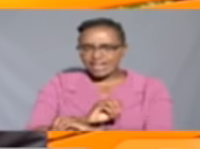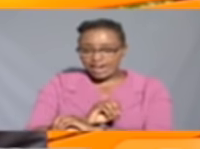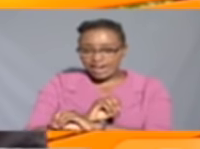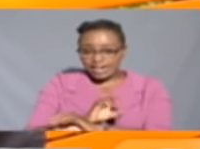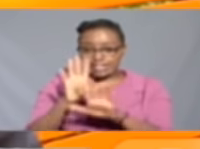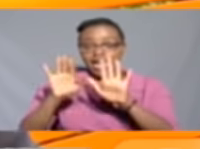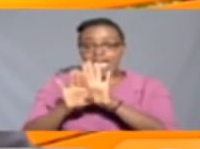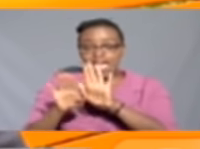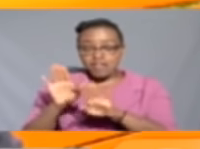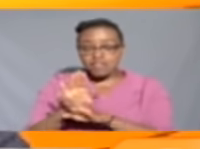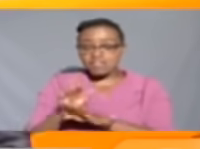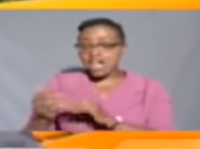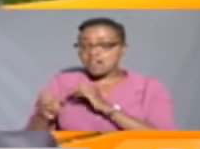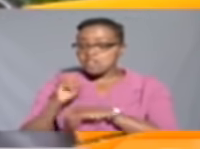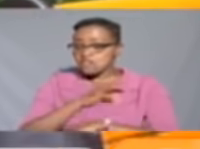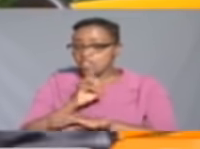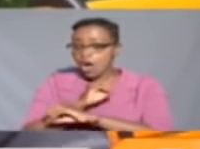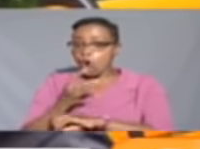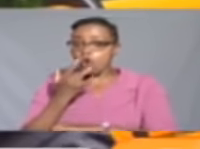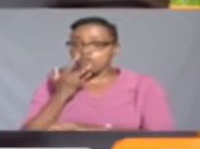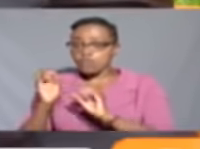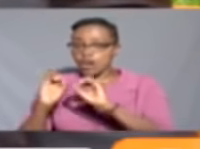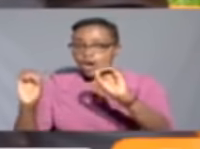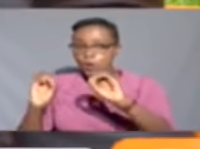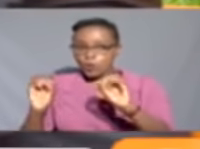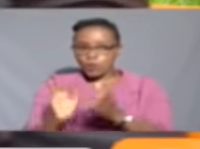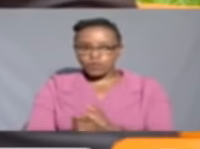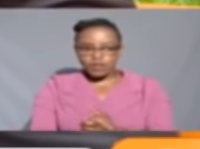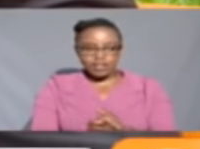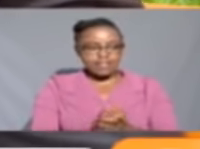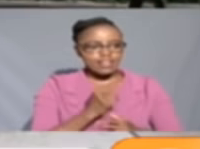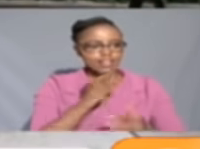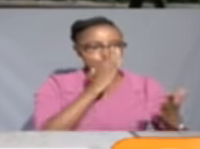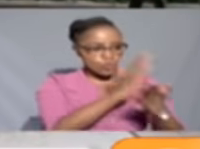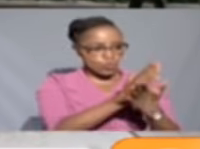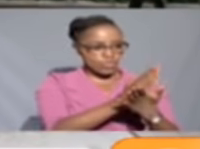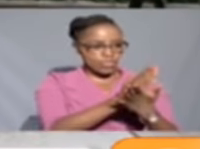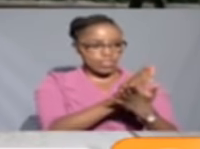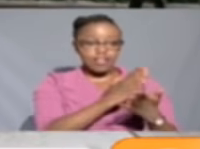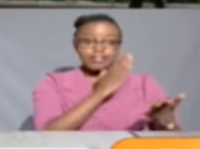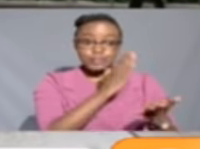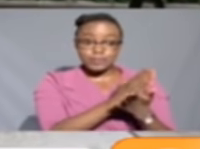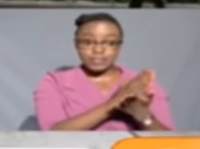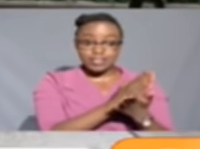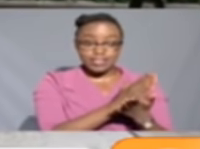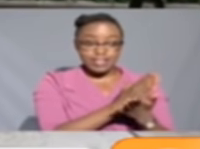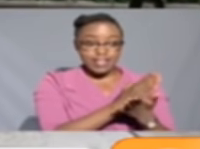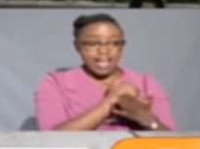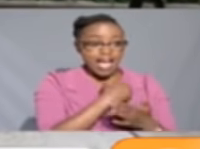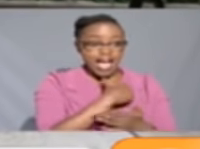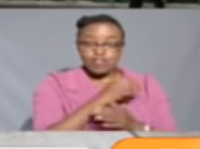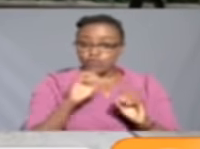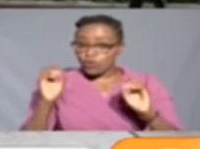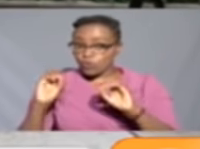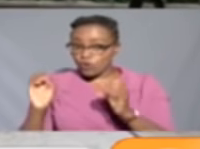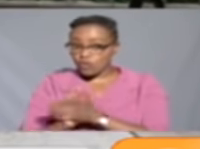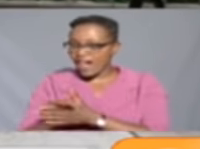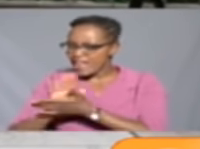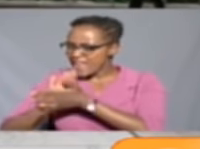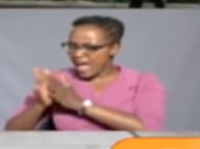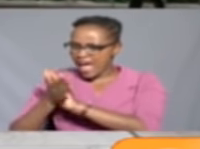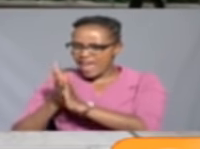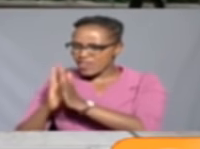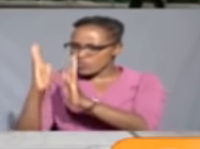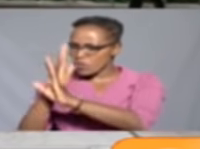fear or favor. Miguna, moment ago before the unleashing truth. Truth. And there's nothing